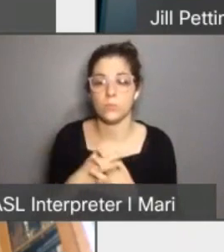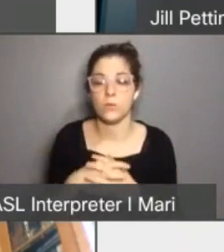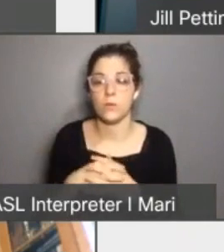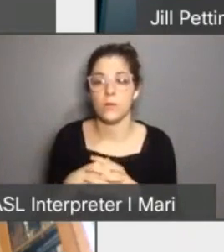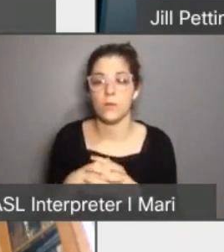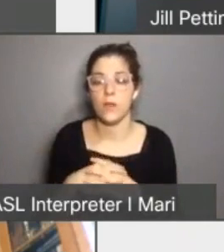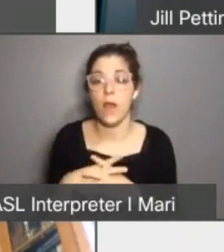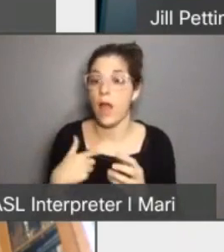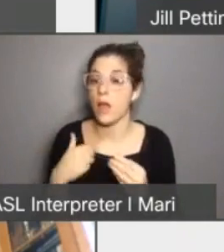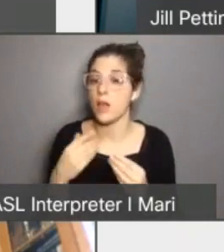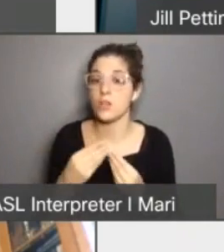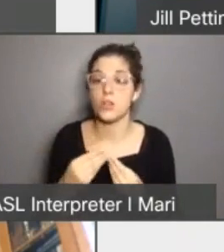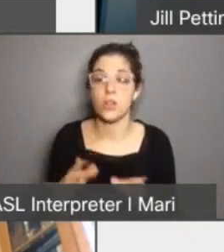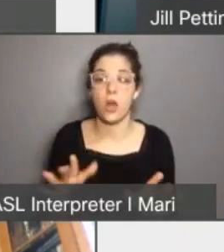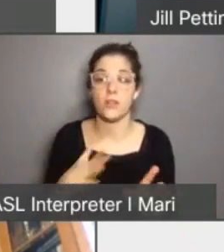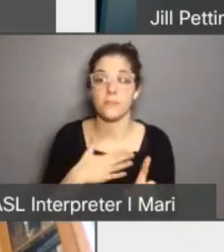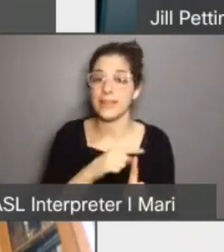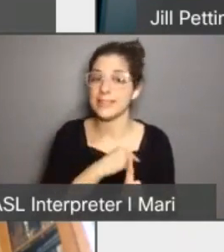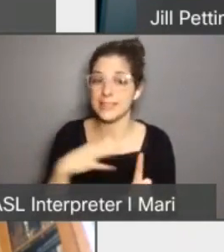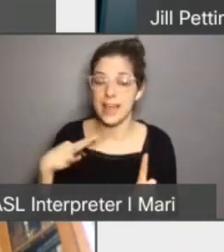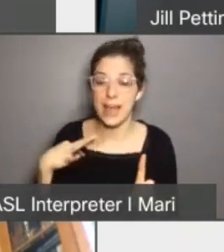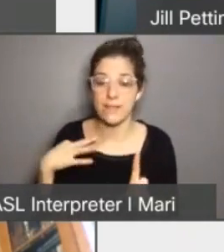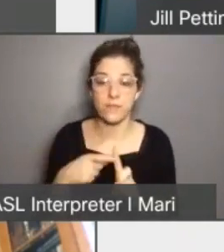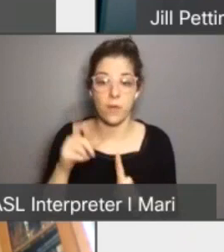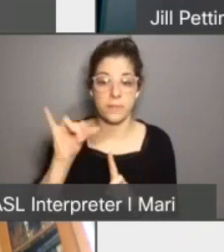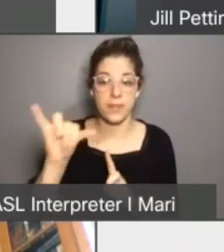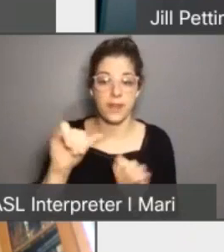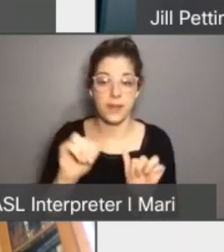I lost one of my staff from that agency